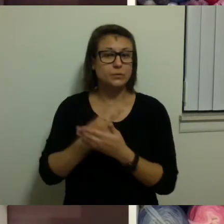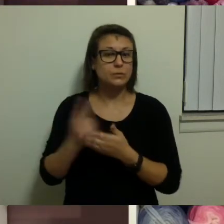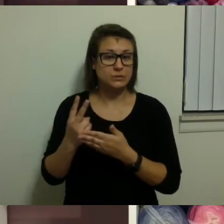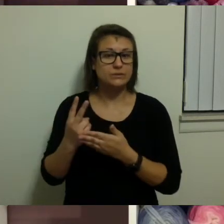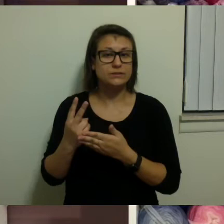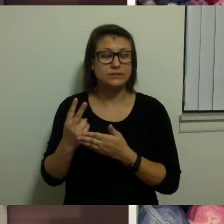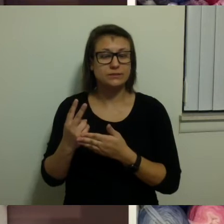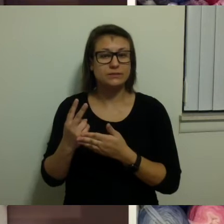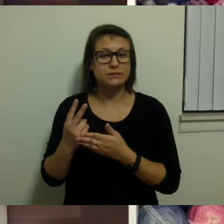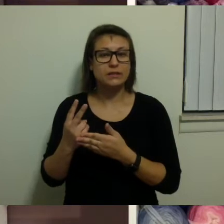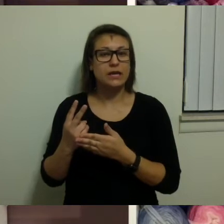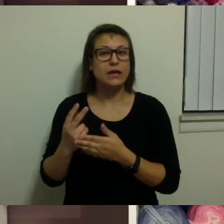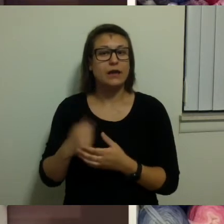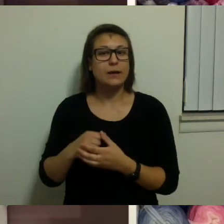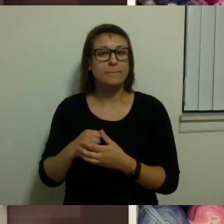And